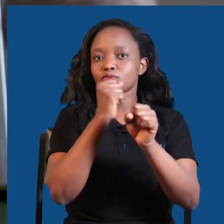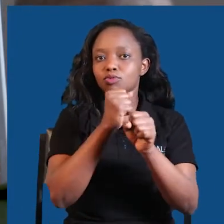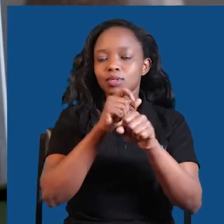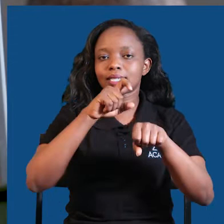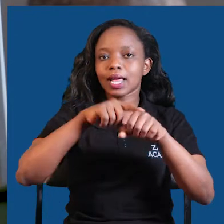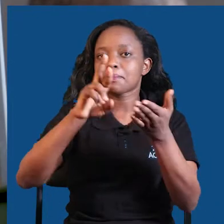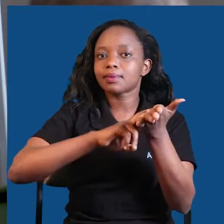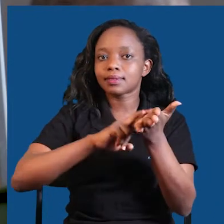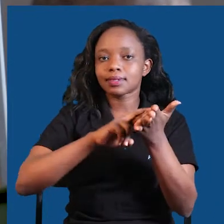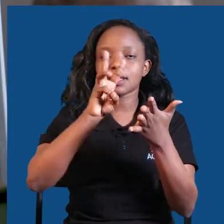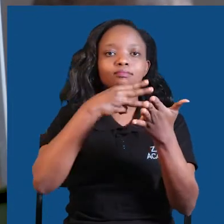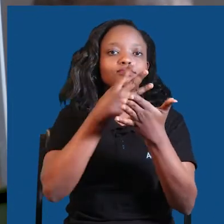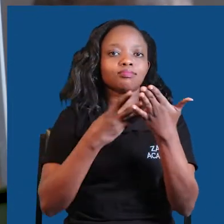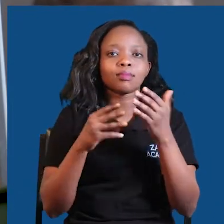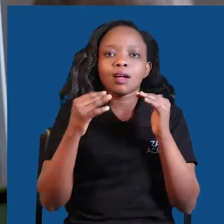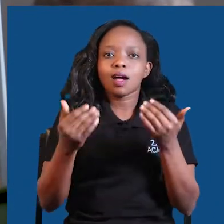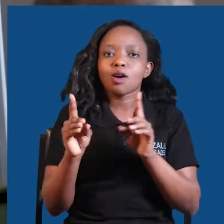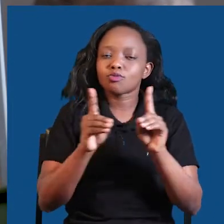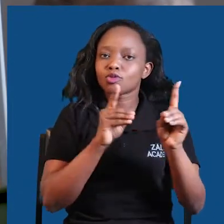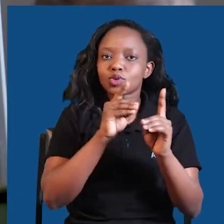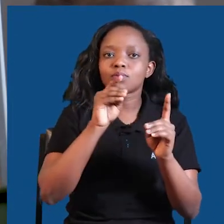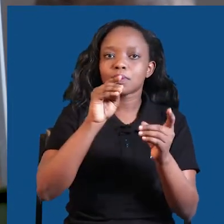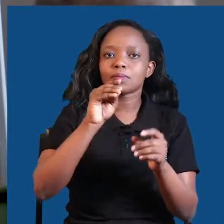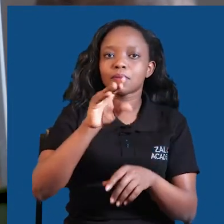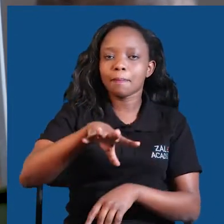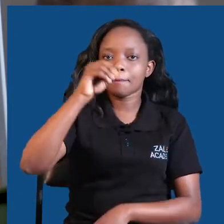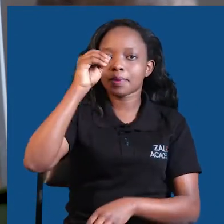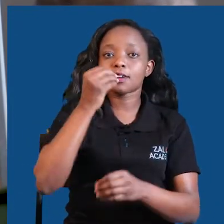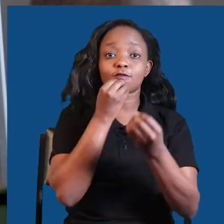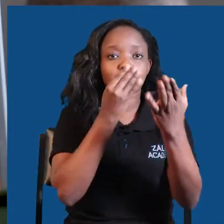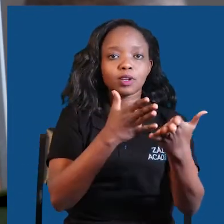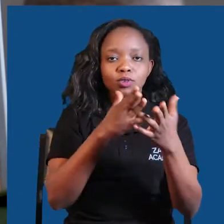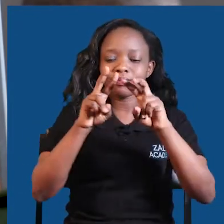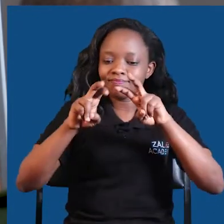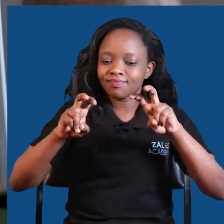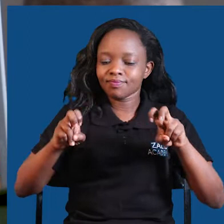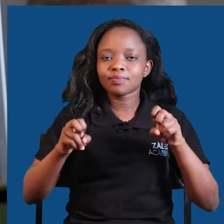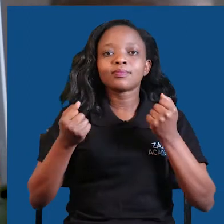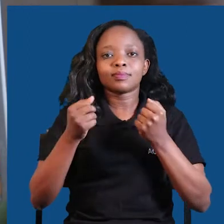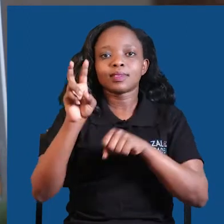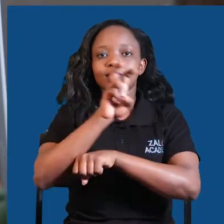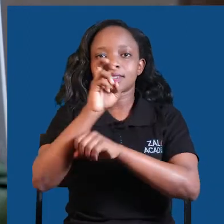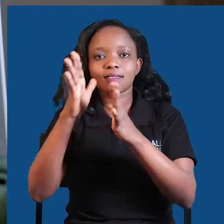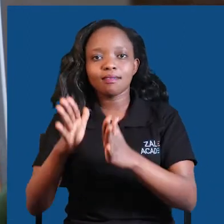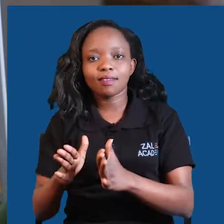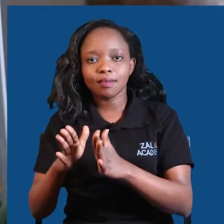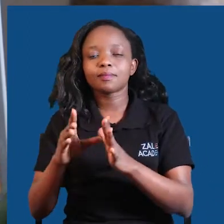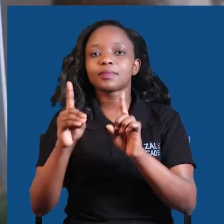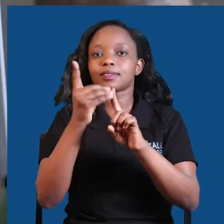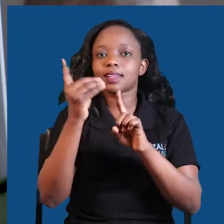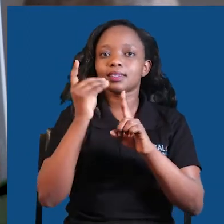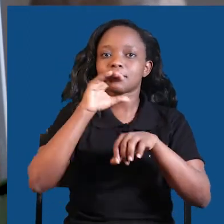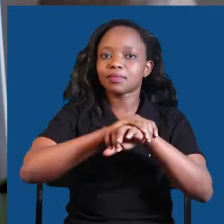say, for example, when you log into a website, how do you take those details, go and verify them on a server, retrieve your details from